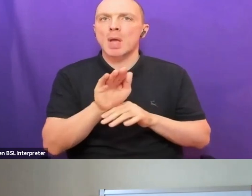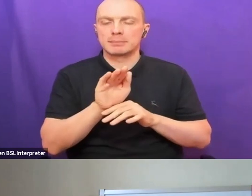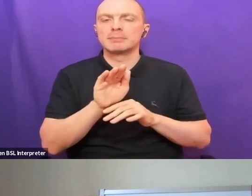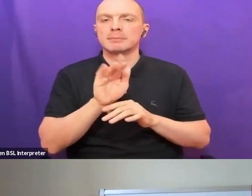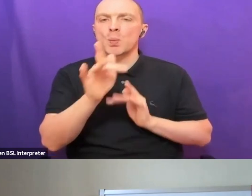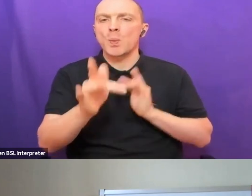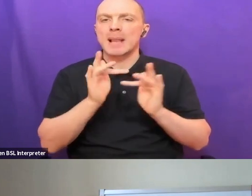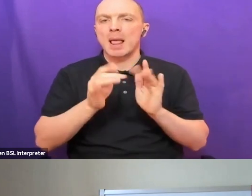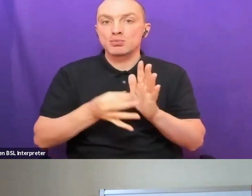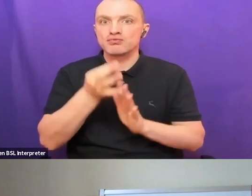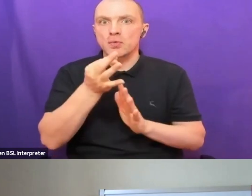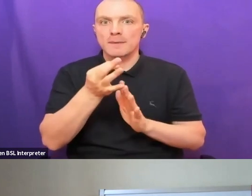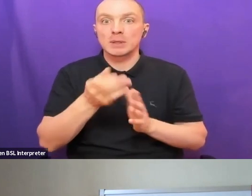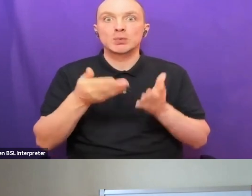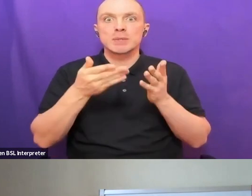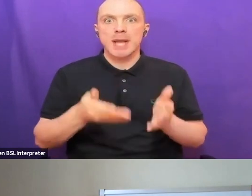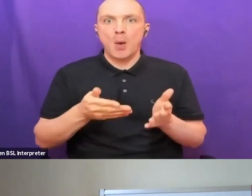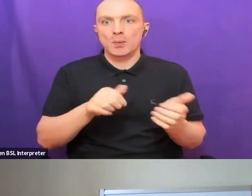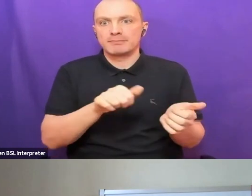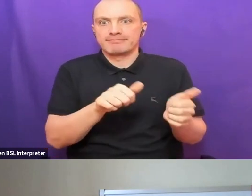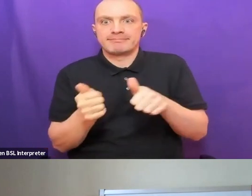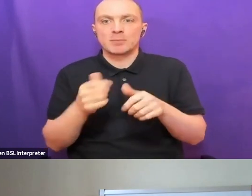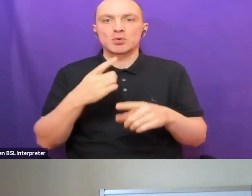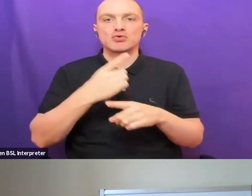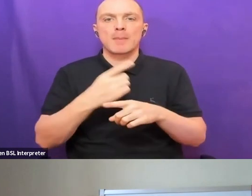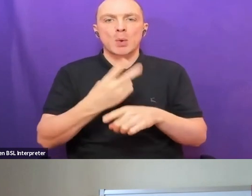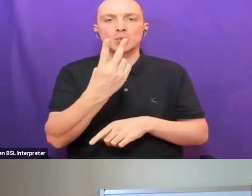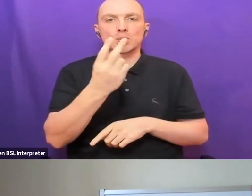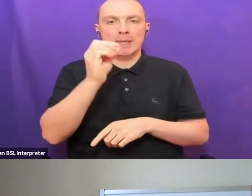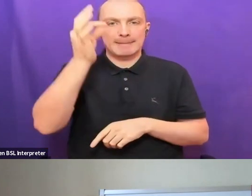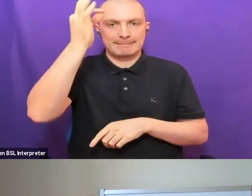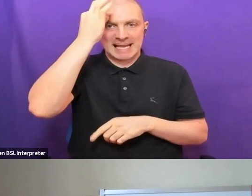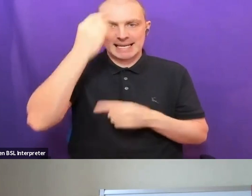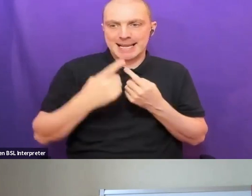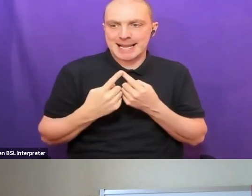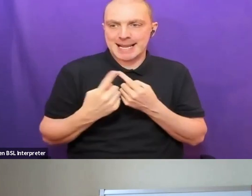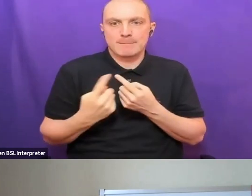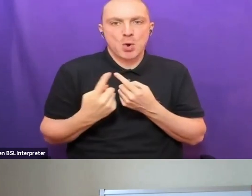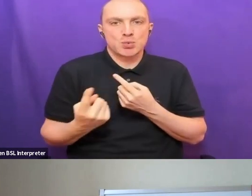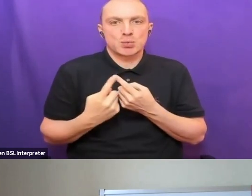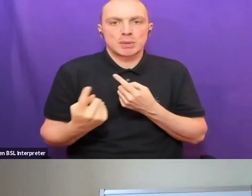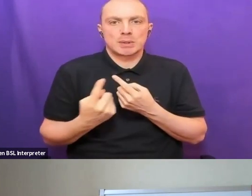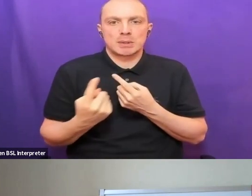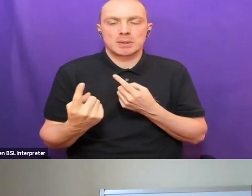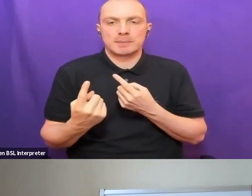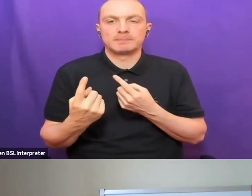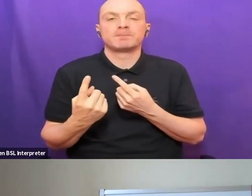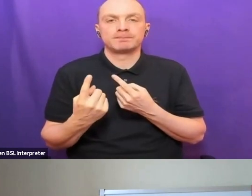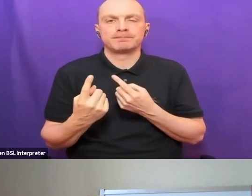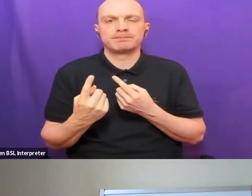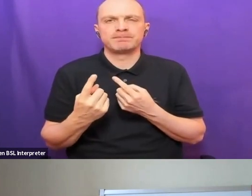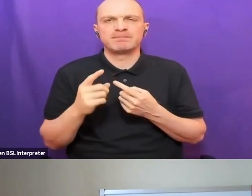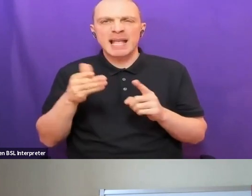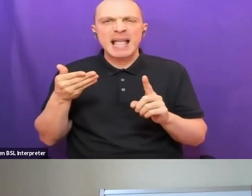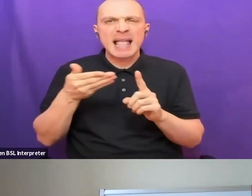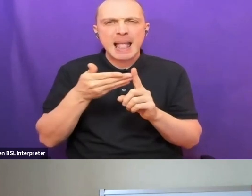of 20-minute neighbourhoods. So to set today in context, the Scottish Government recently launched